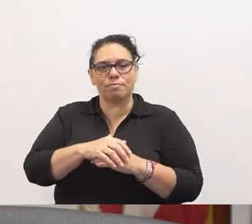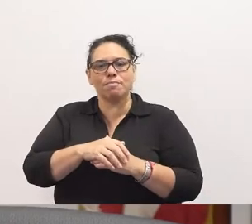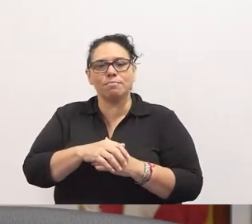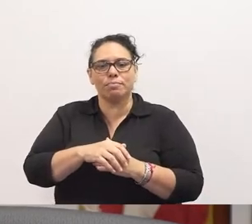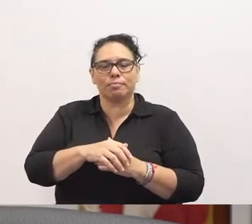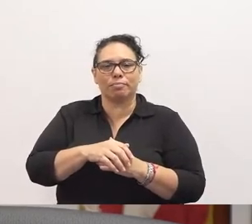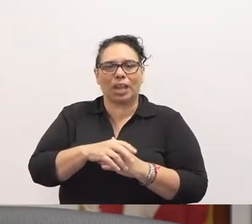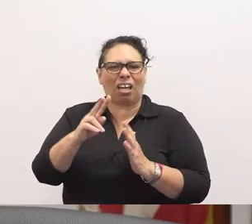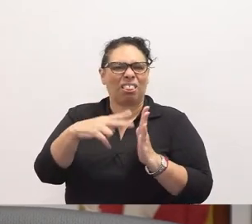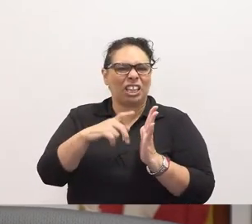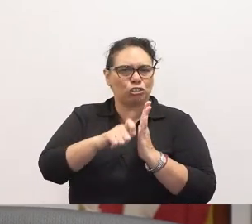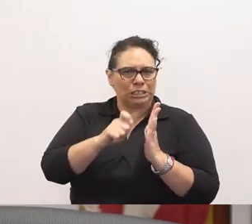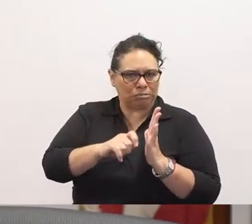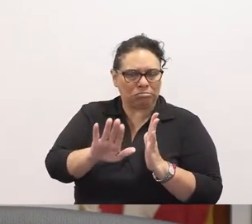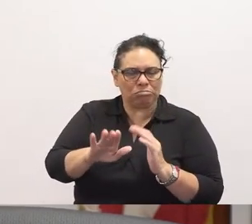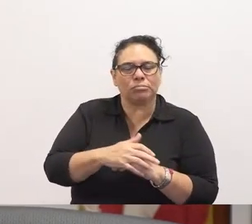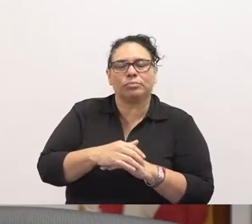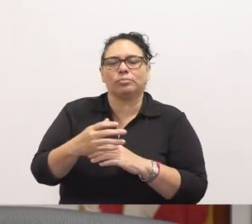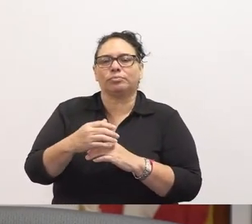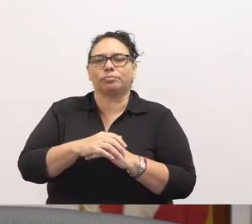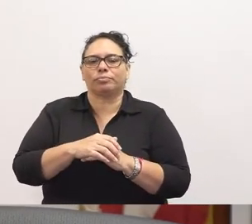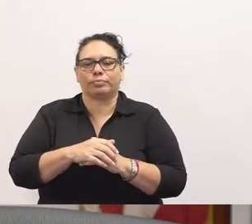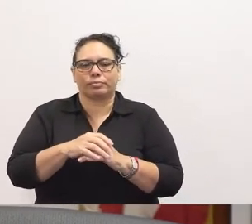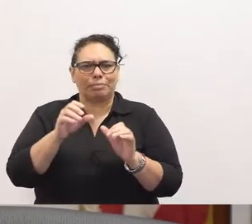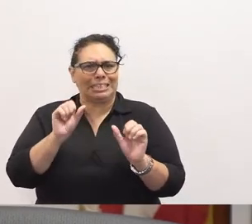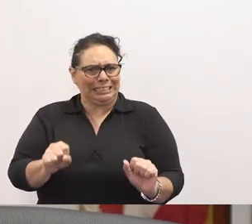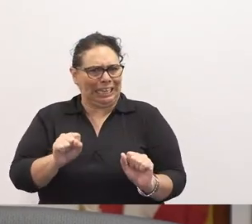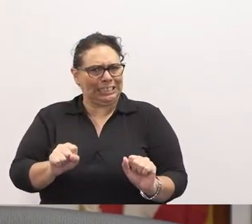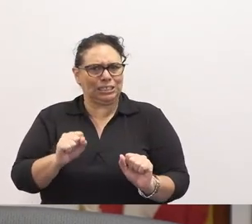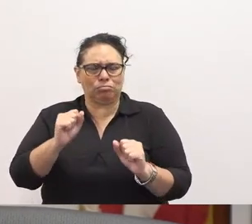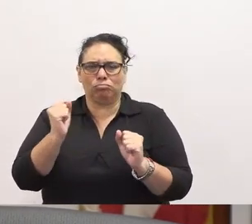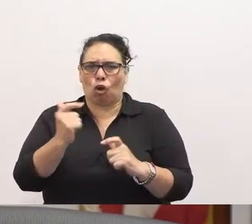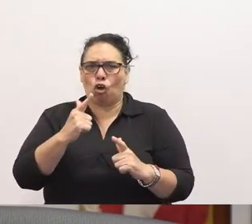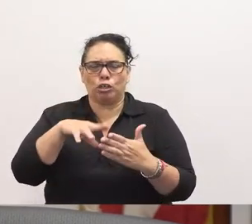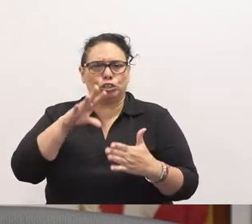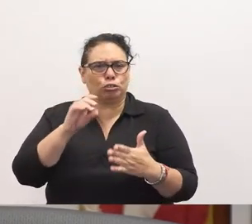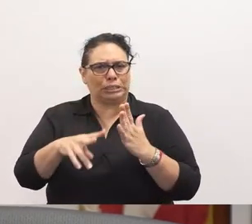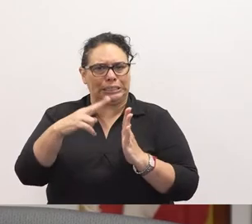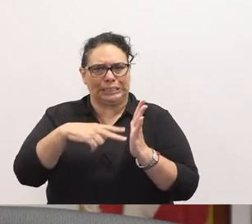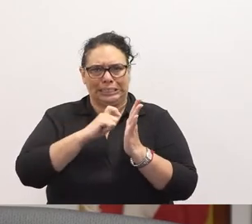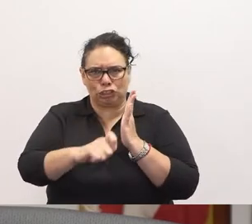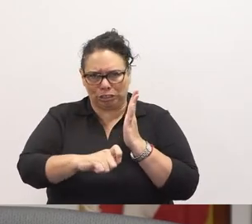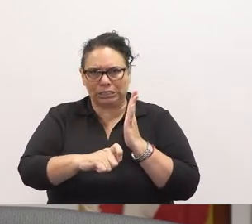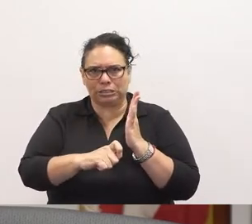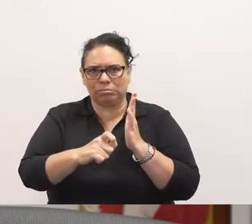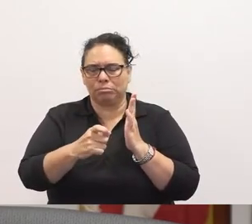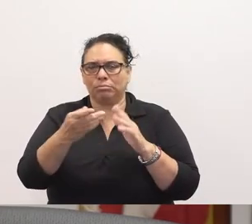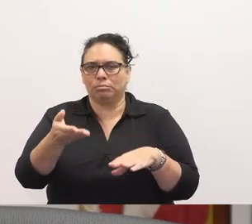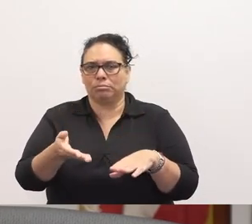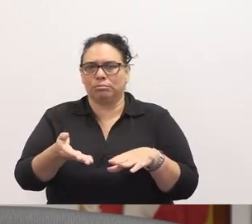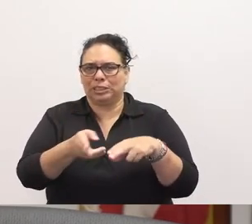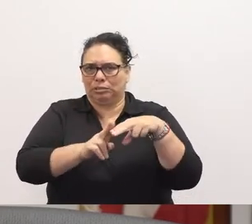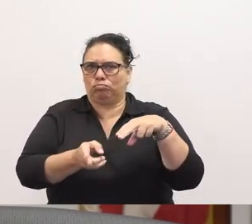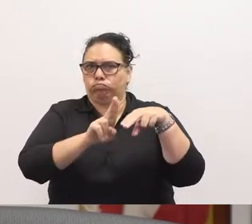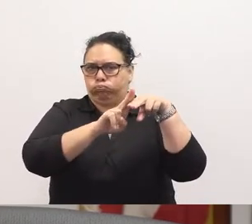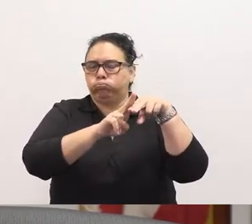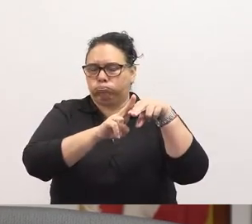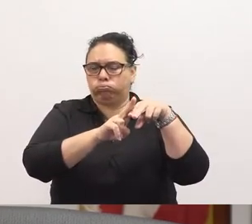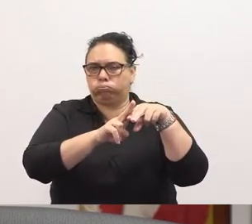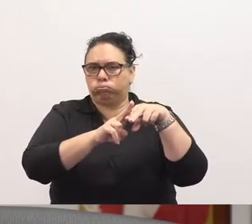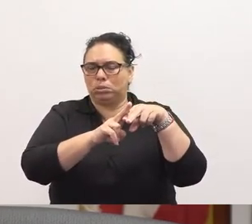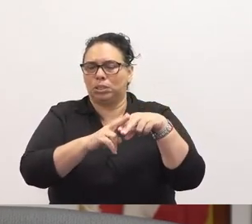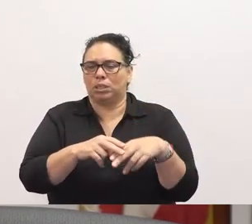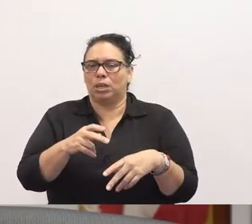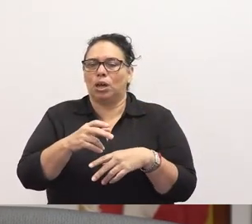I'll use the literacy one here. Yes, absolutely, we want all students' literacy to increase and grow and make